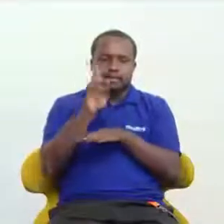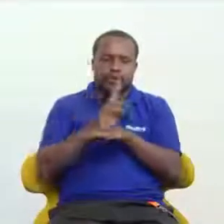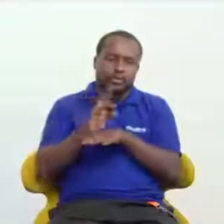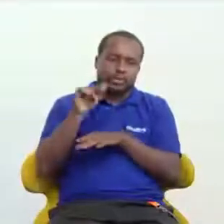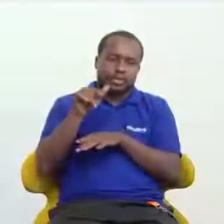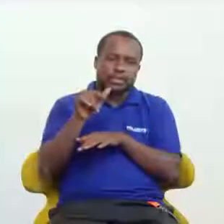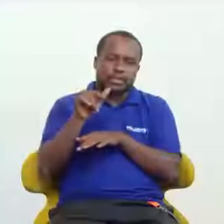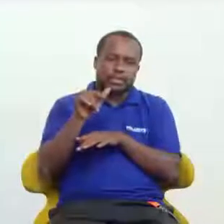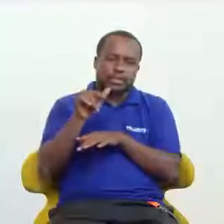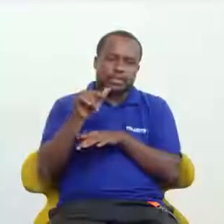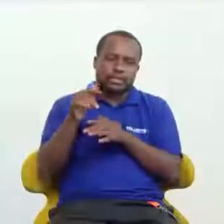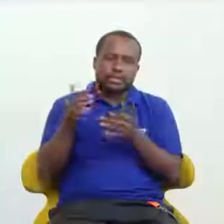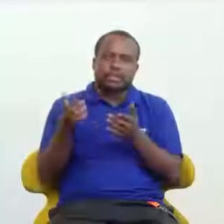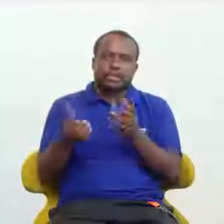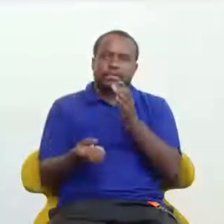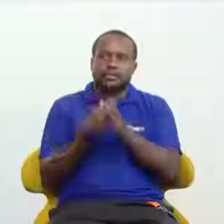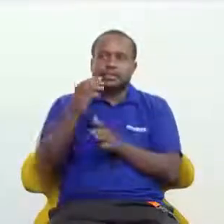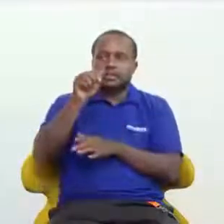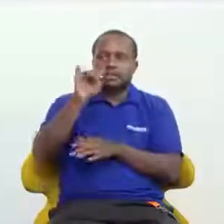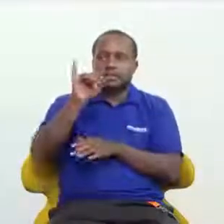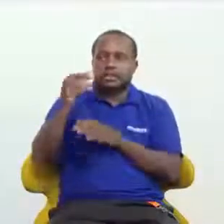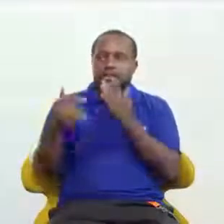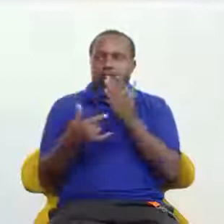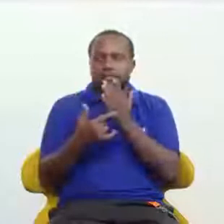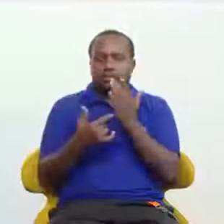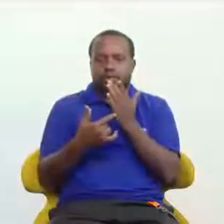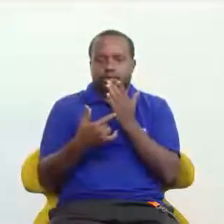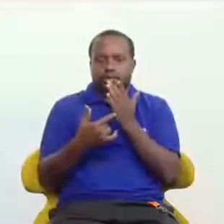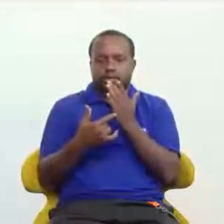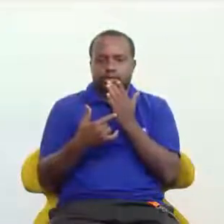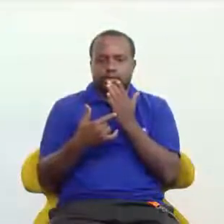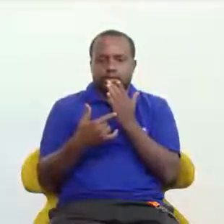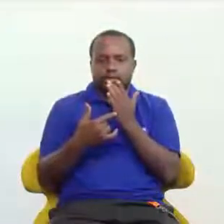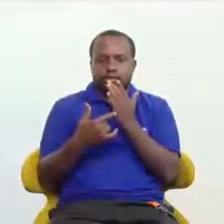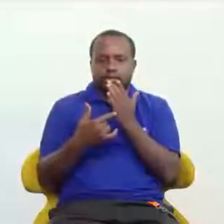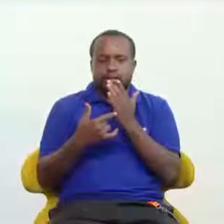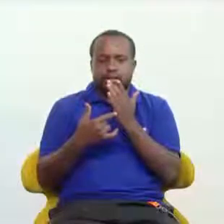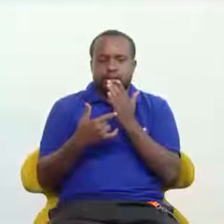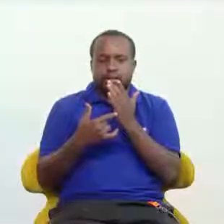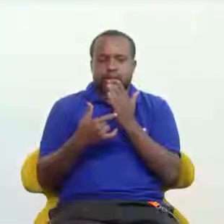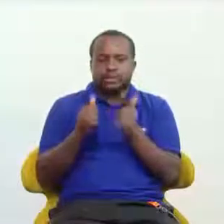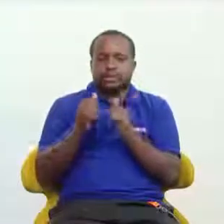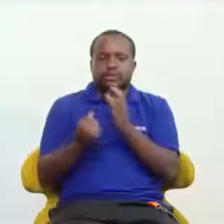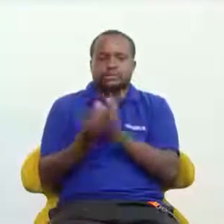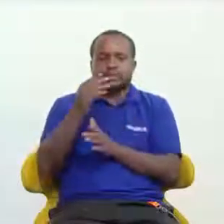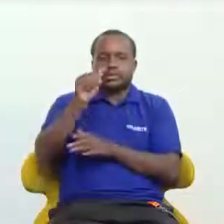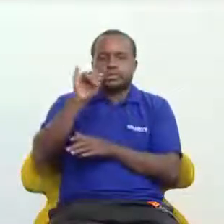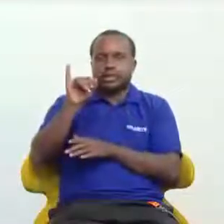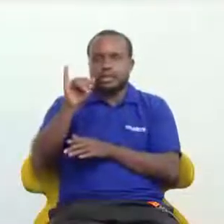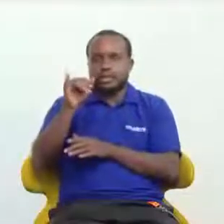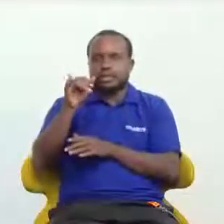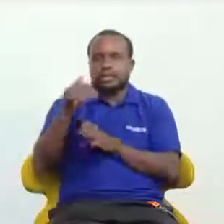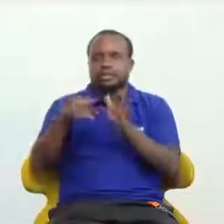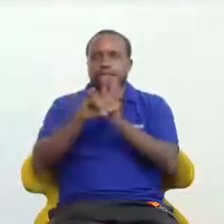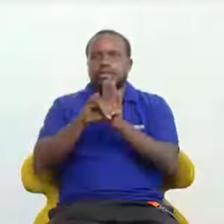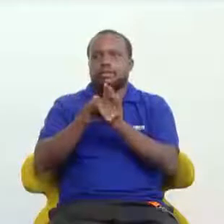to create AI technologies that help African causes, within which we have created an AI that helps identify buildings and